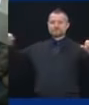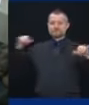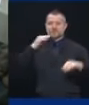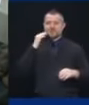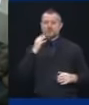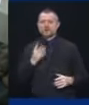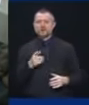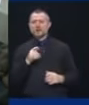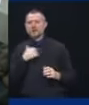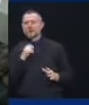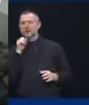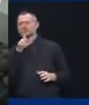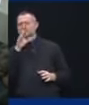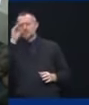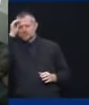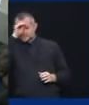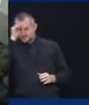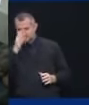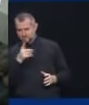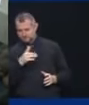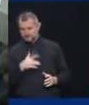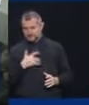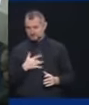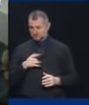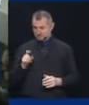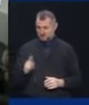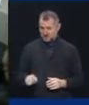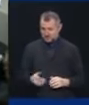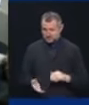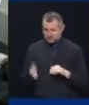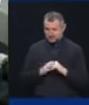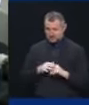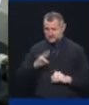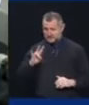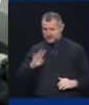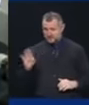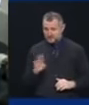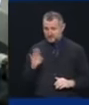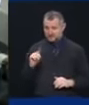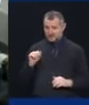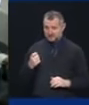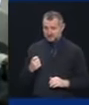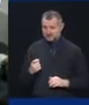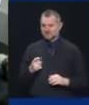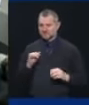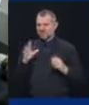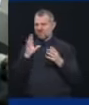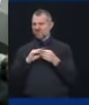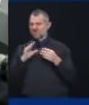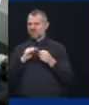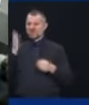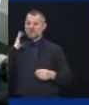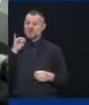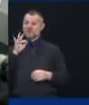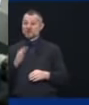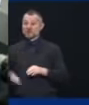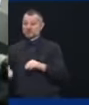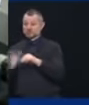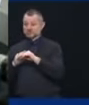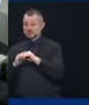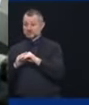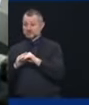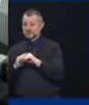to raise those $7 billion worth of taxes. You have said in the past that raising revenue could actually cost you